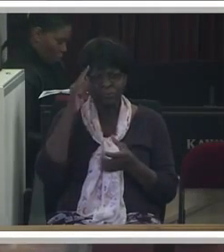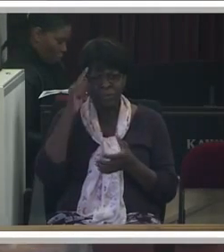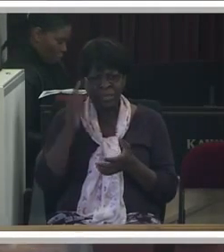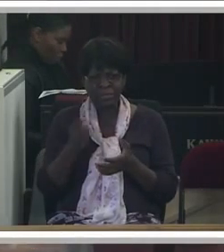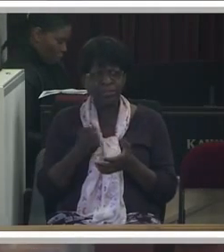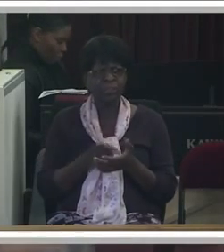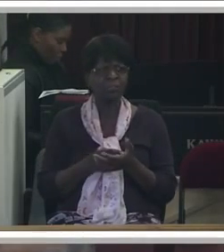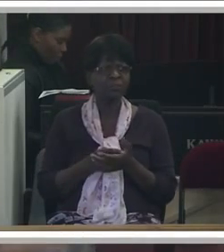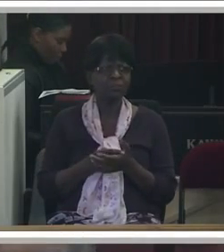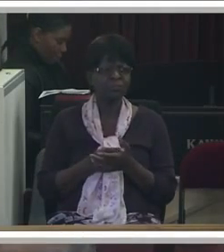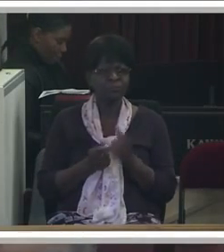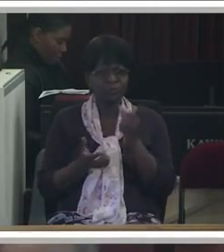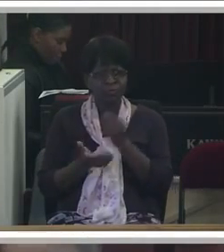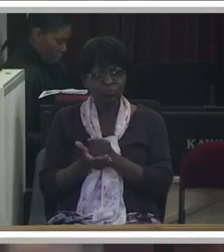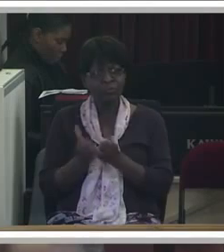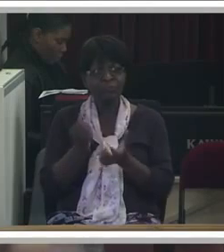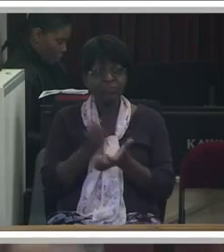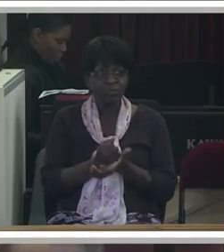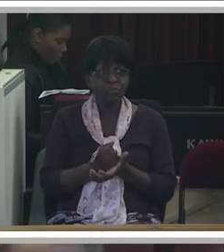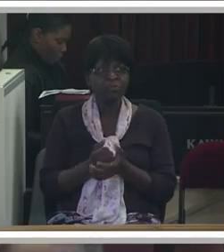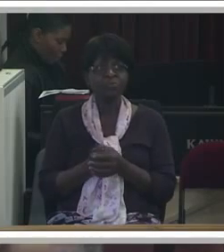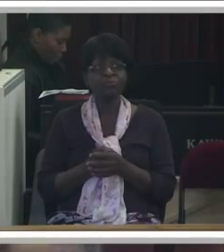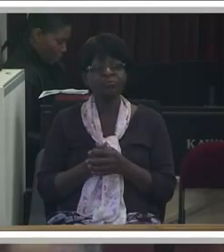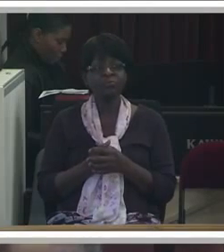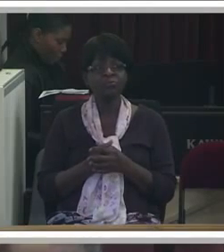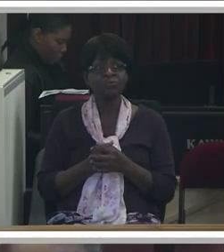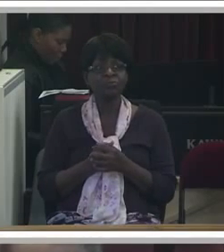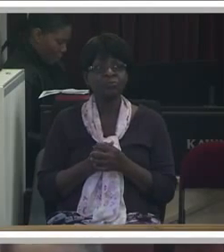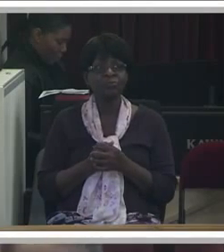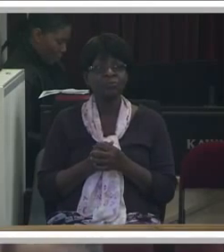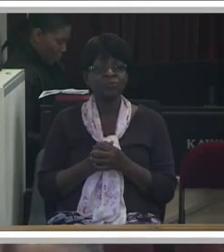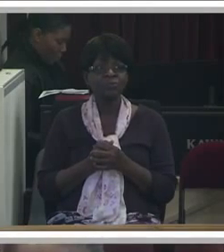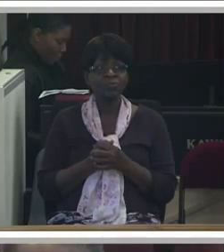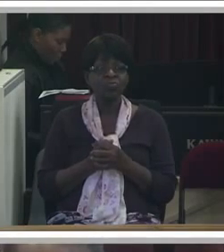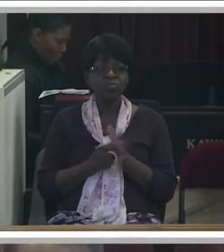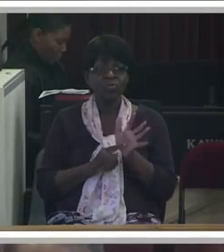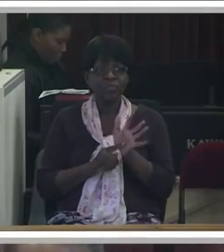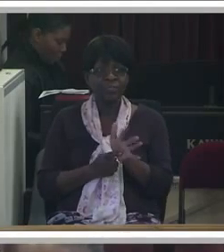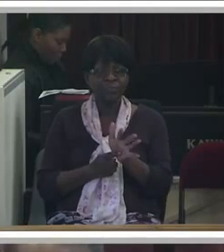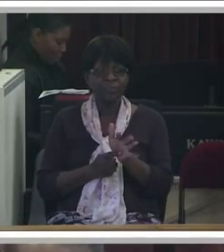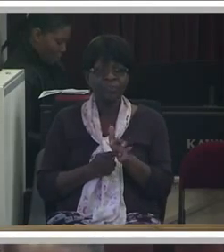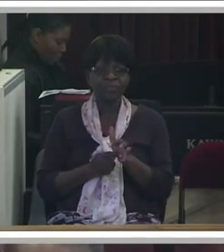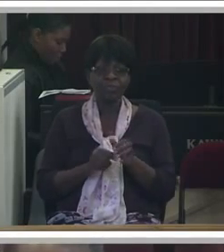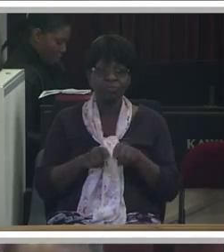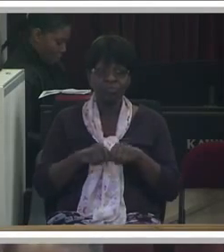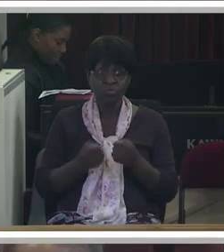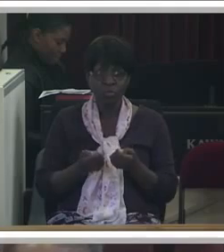impending crucifixion were symbols that were broken.